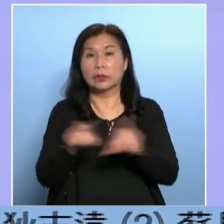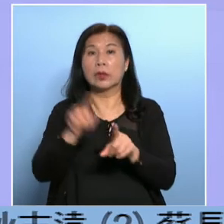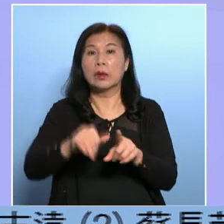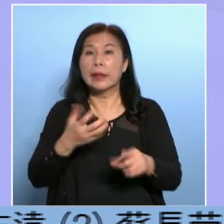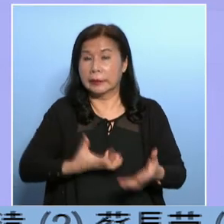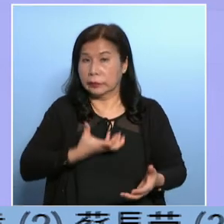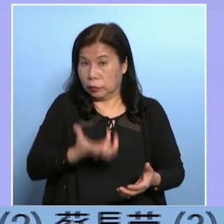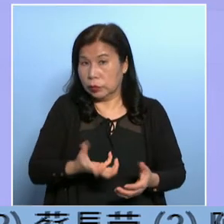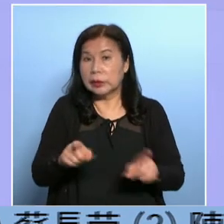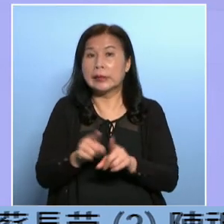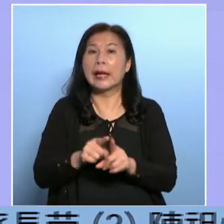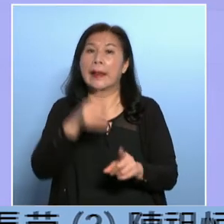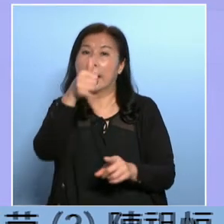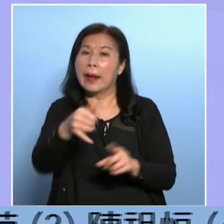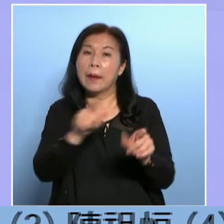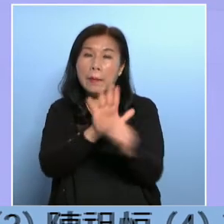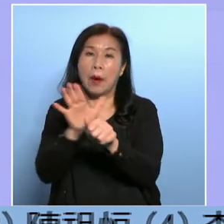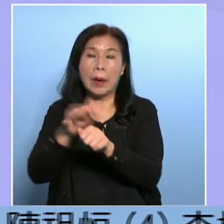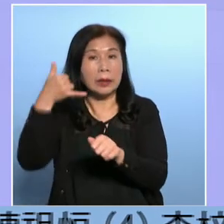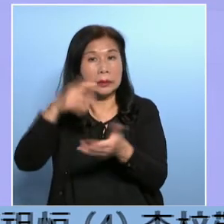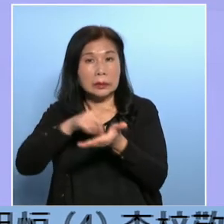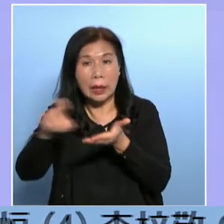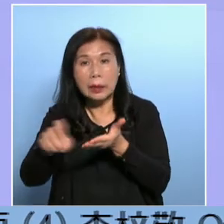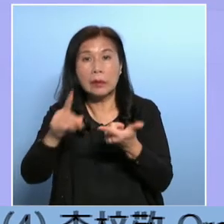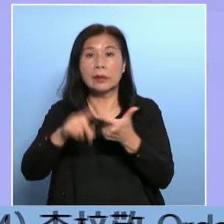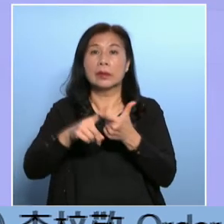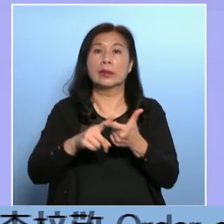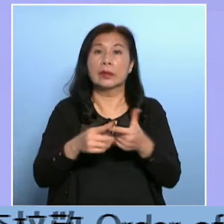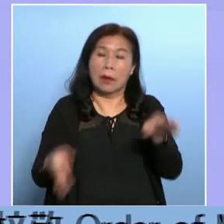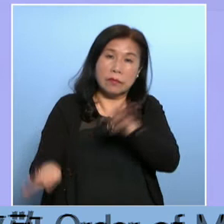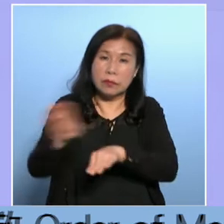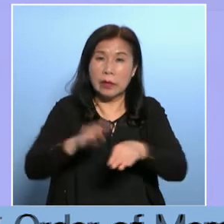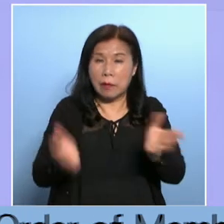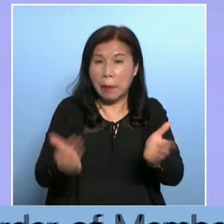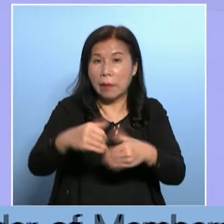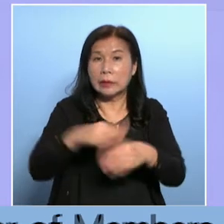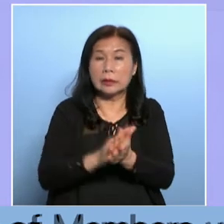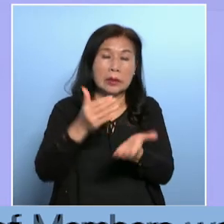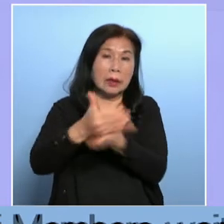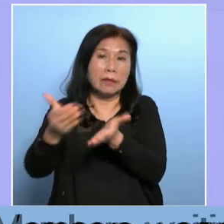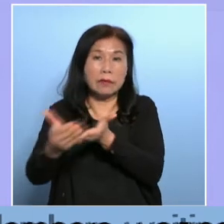political parties are willing to step up, either to make phone calls or packing